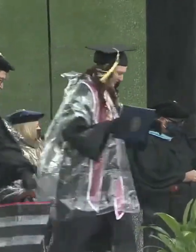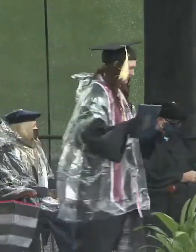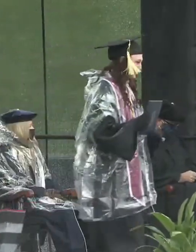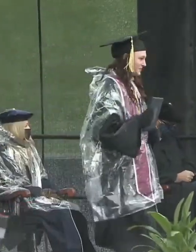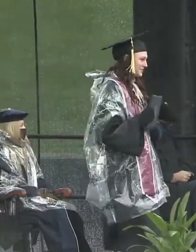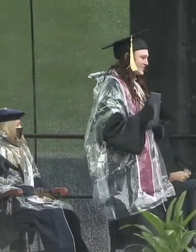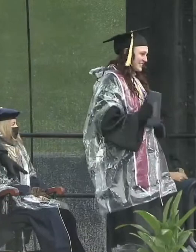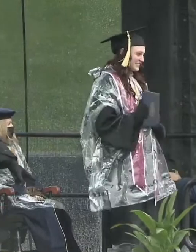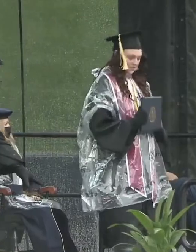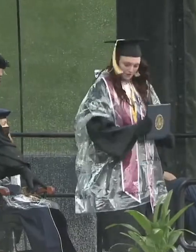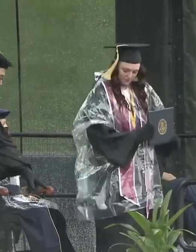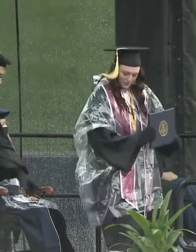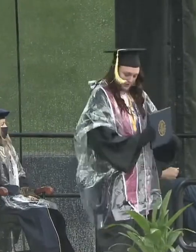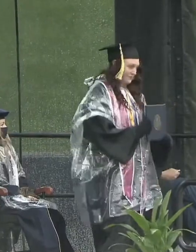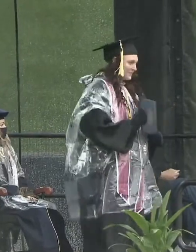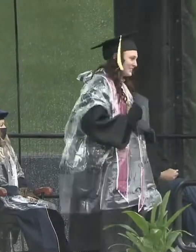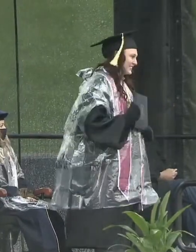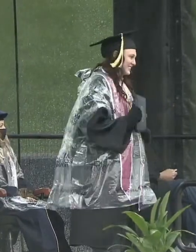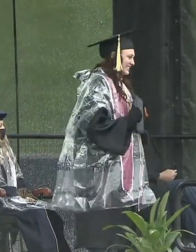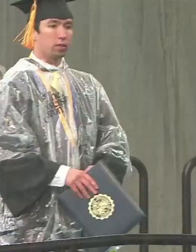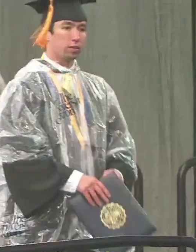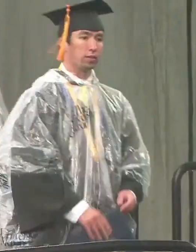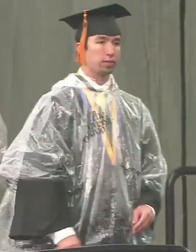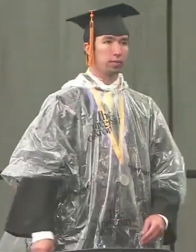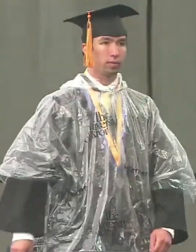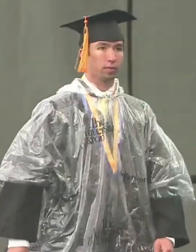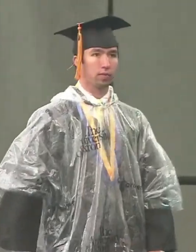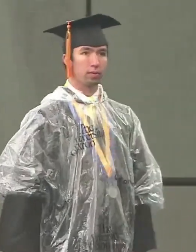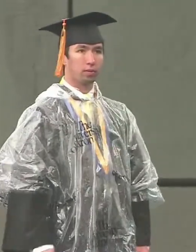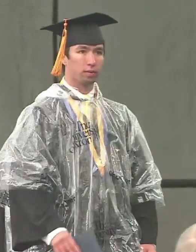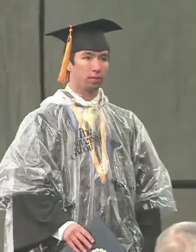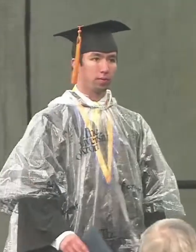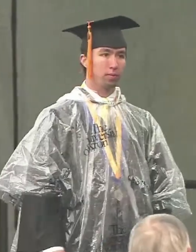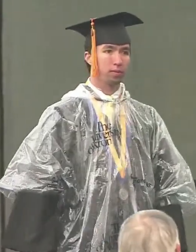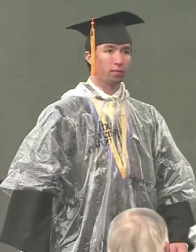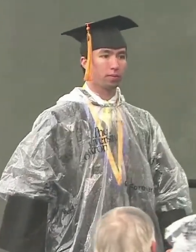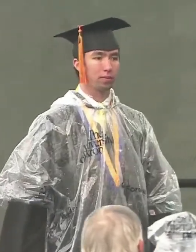Donald D. Schanabarger, Jr.